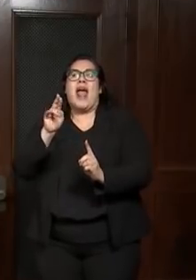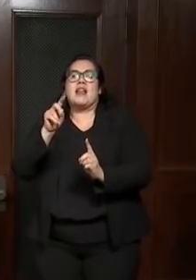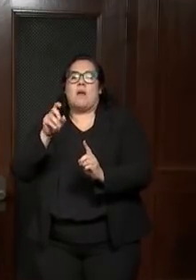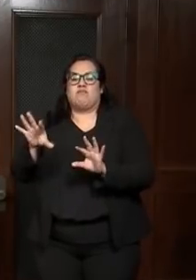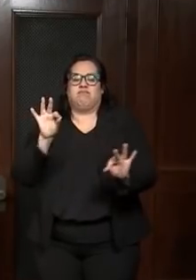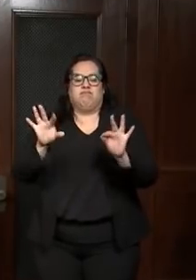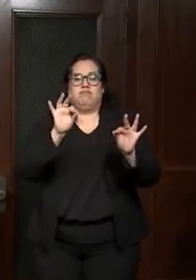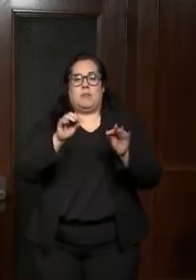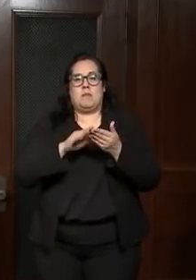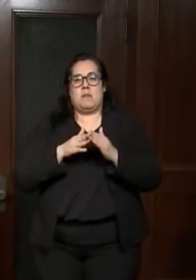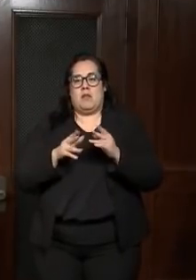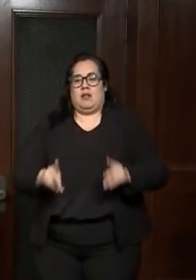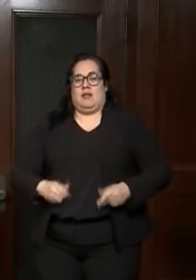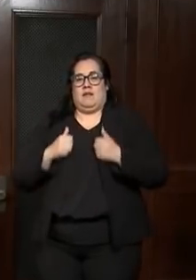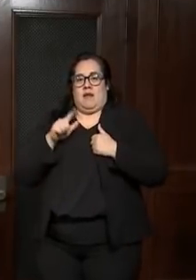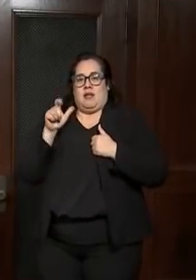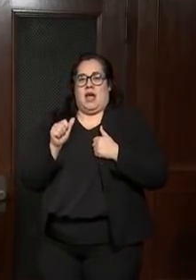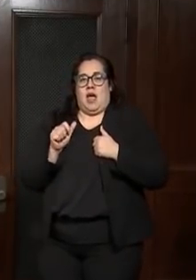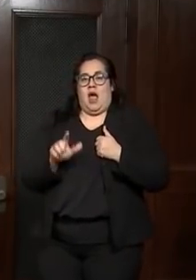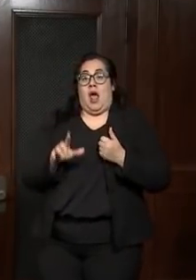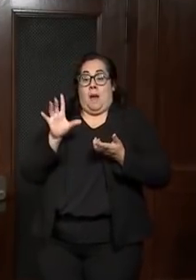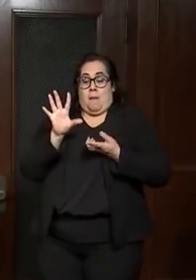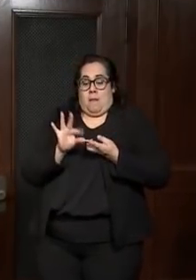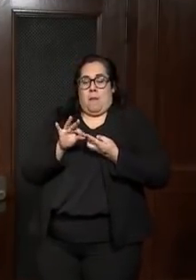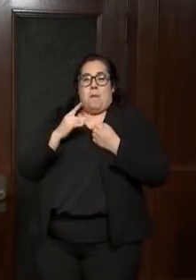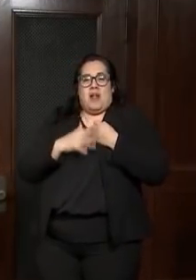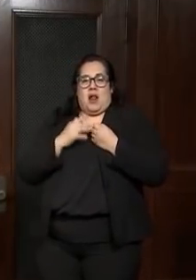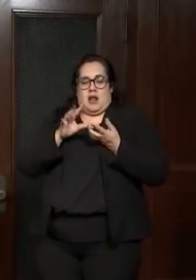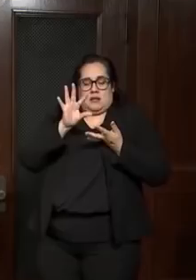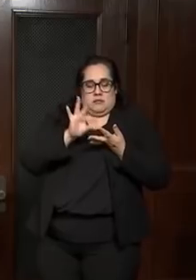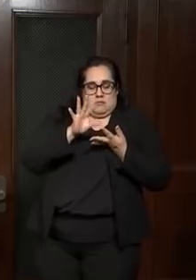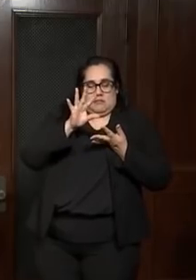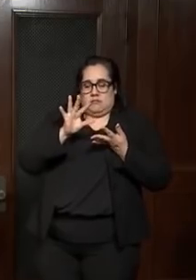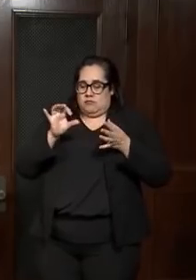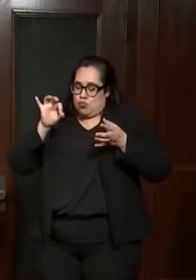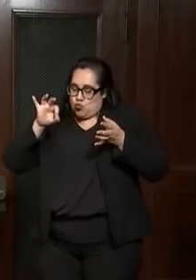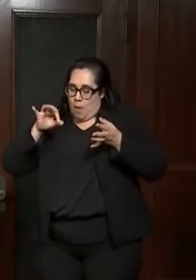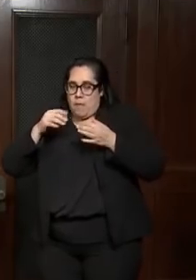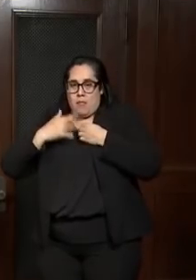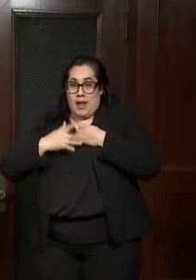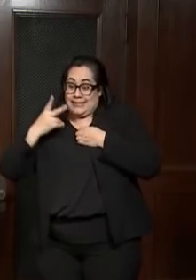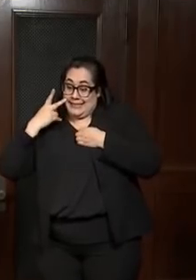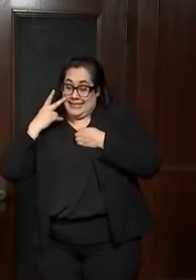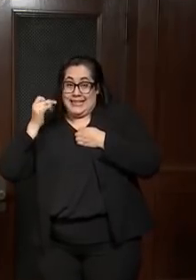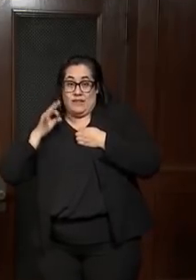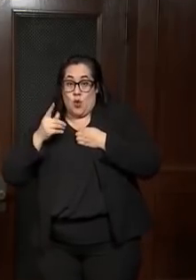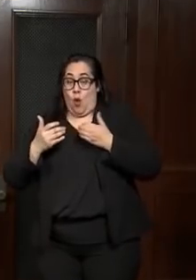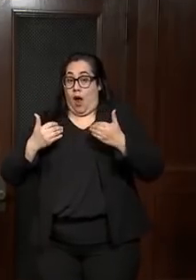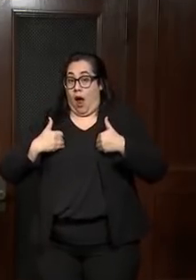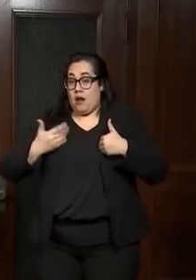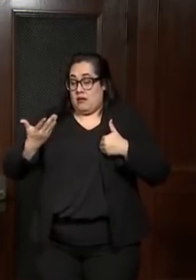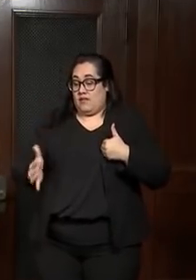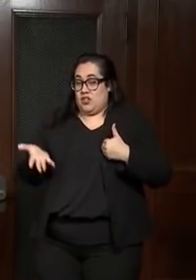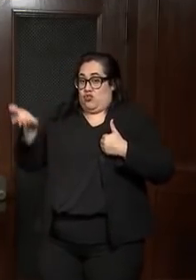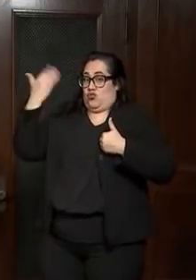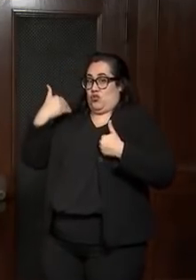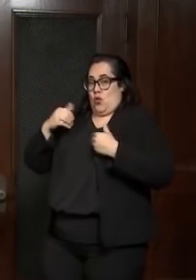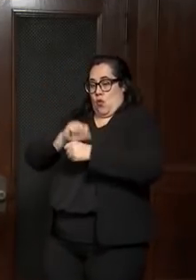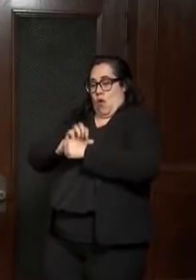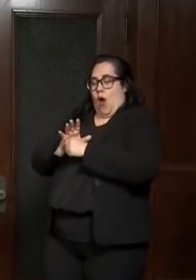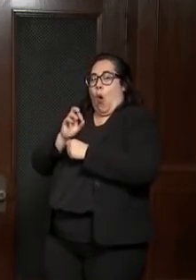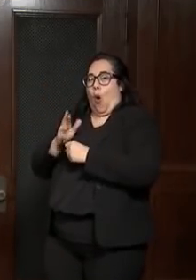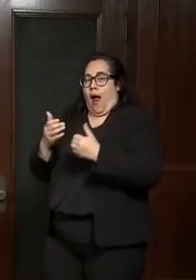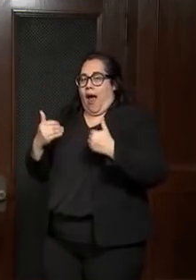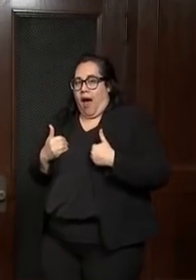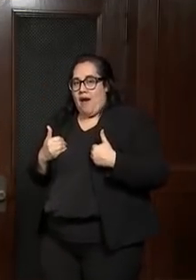test, usually a pinprick on your finger, drop of blood, and then to see whether you have had COVID-19 or